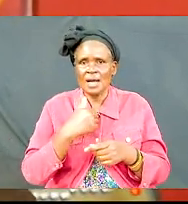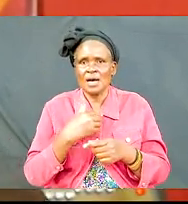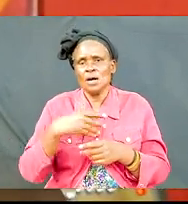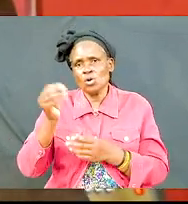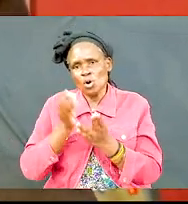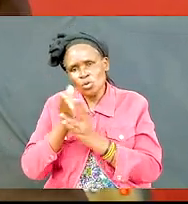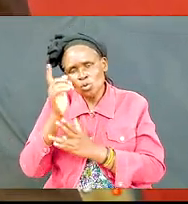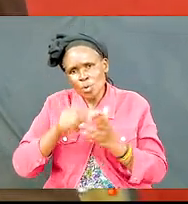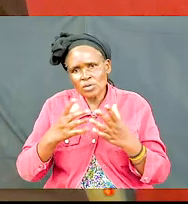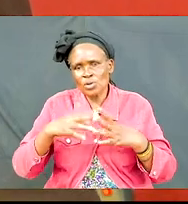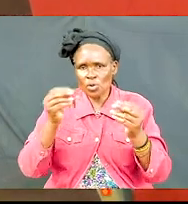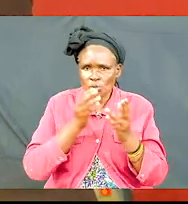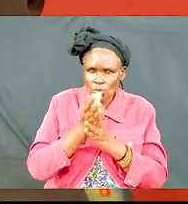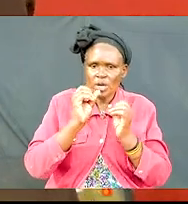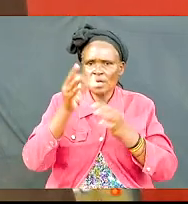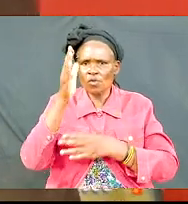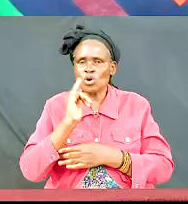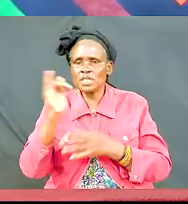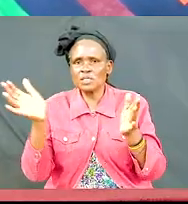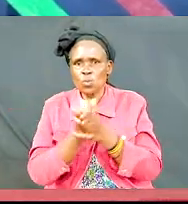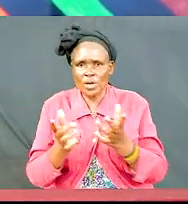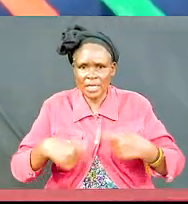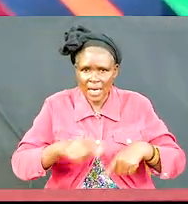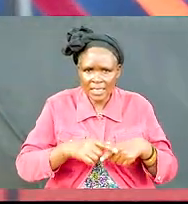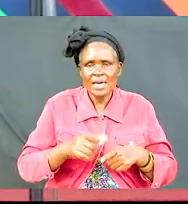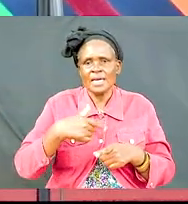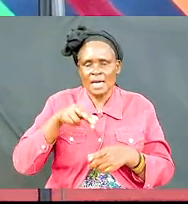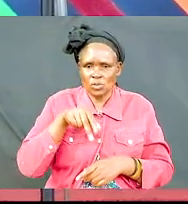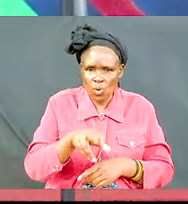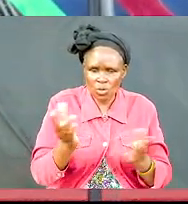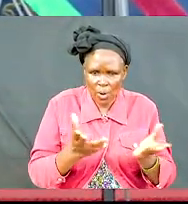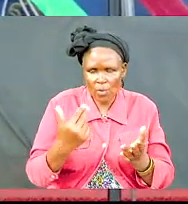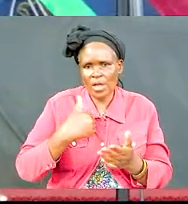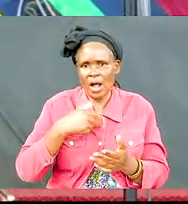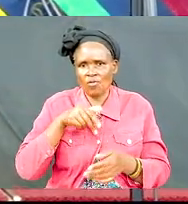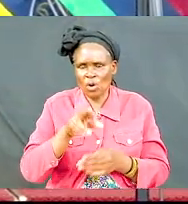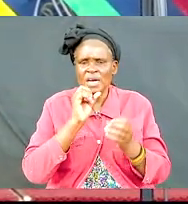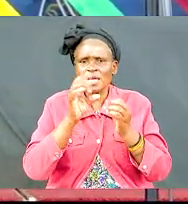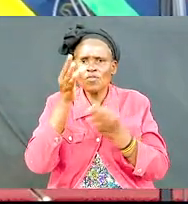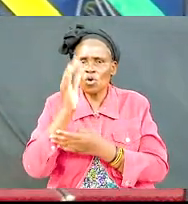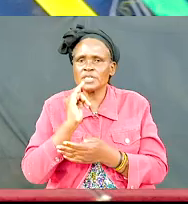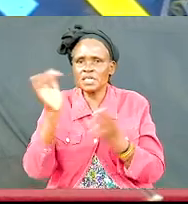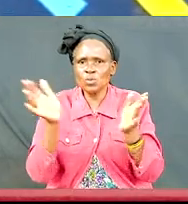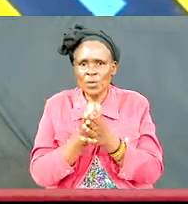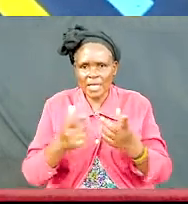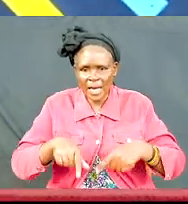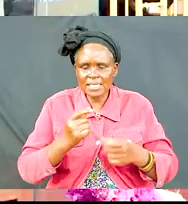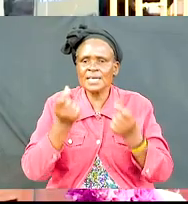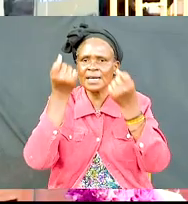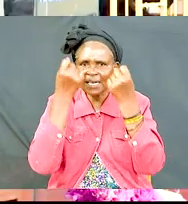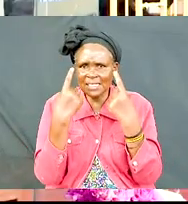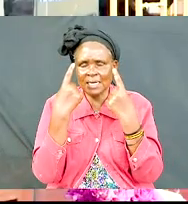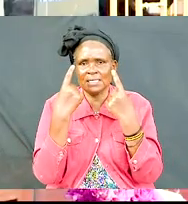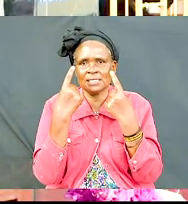through. If God is with us, he has walked where we have walked. If God is with us, he understands your